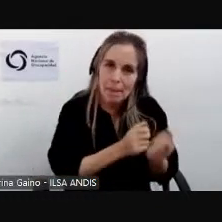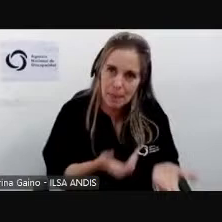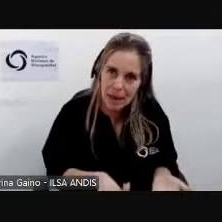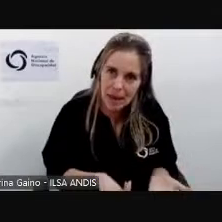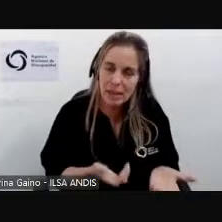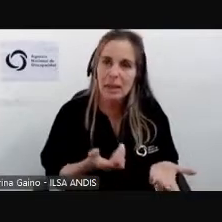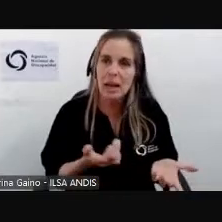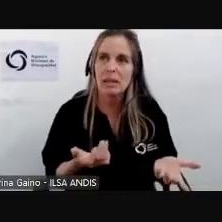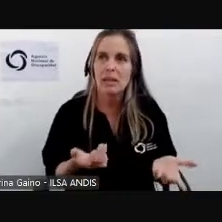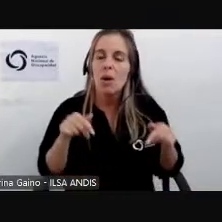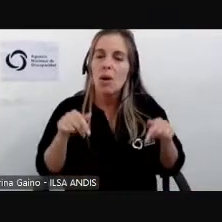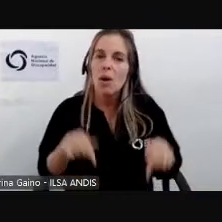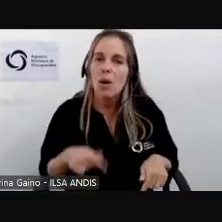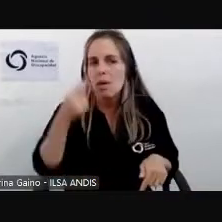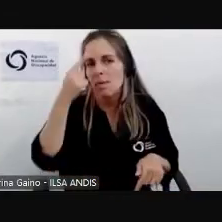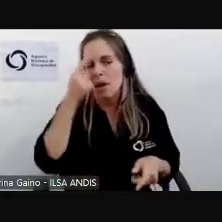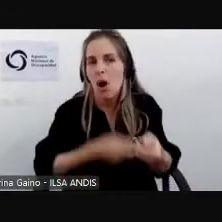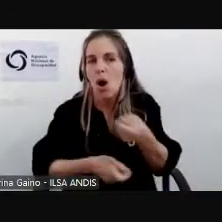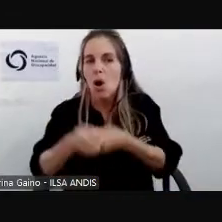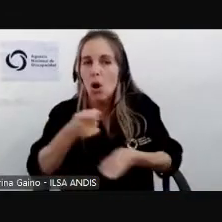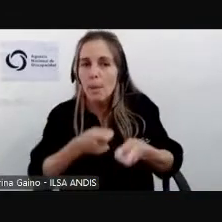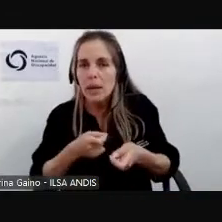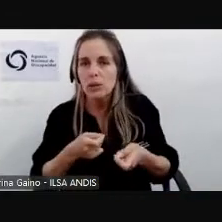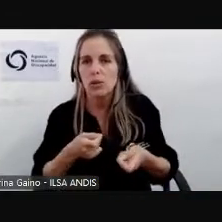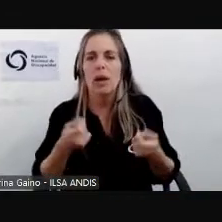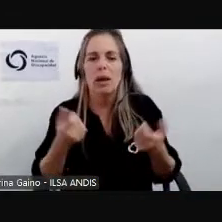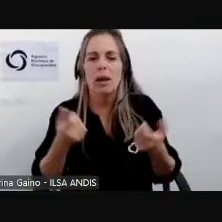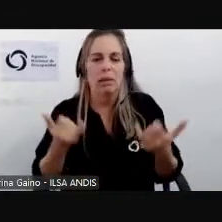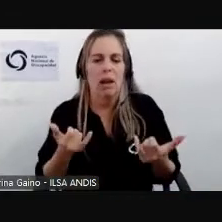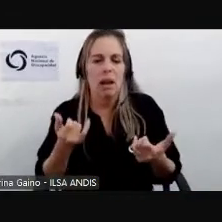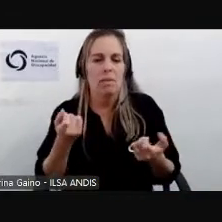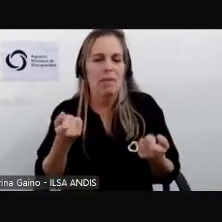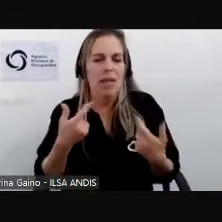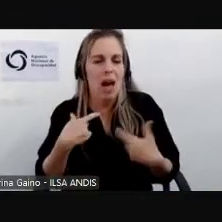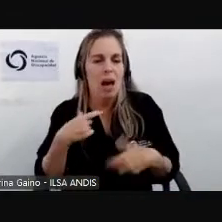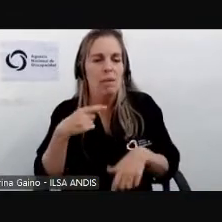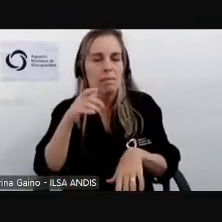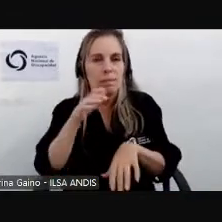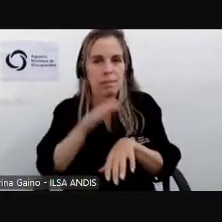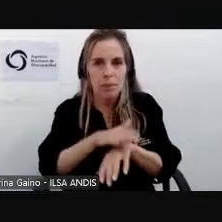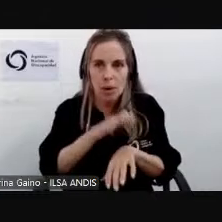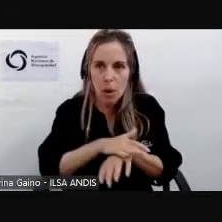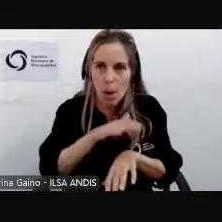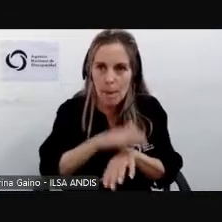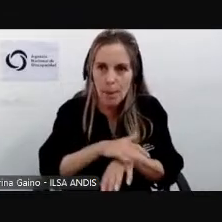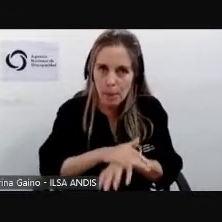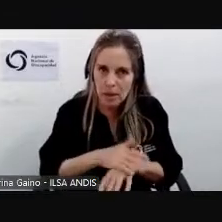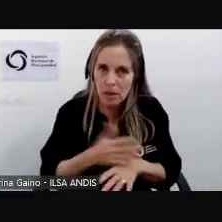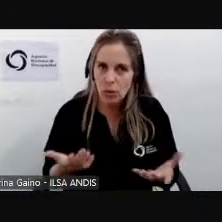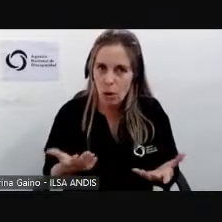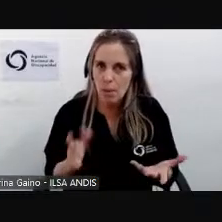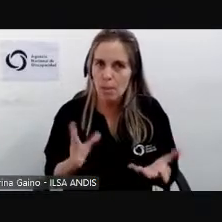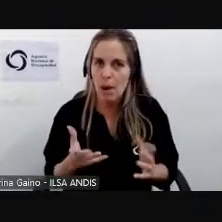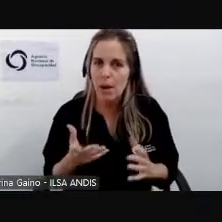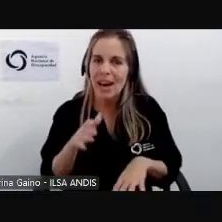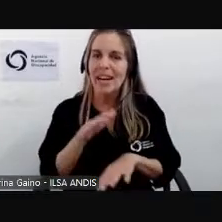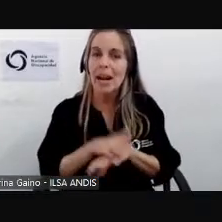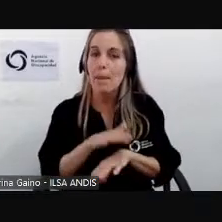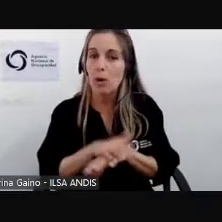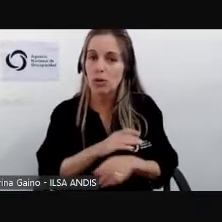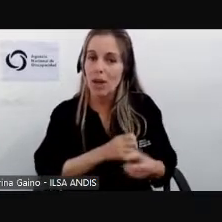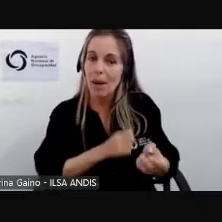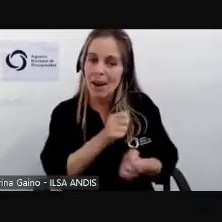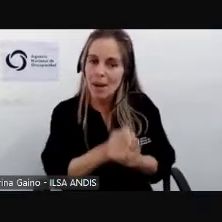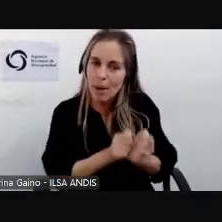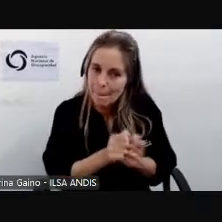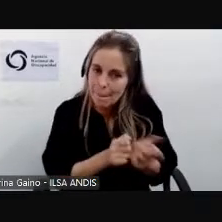and the companies doing business today implies assuming that commitment, not only for